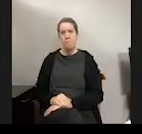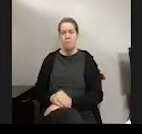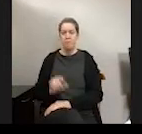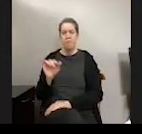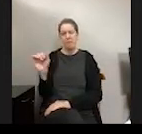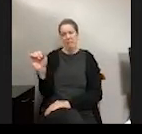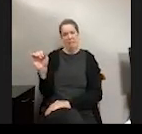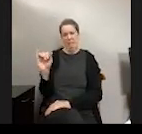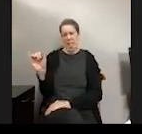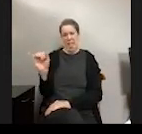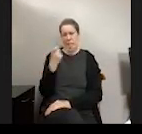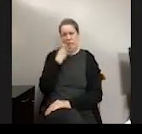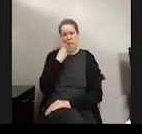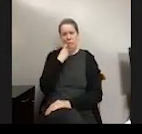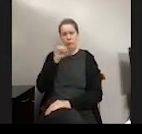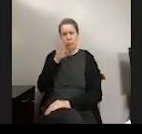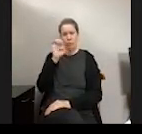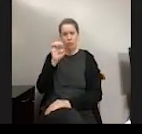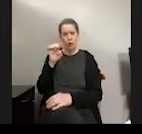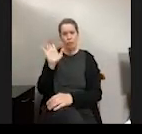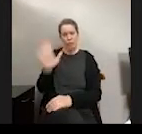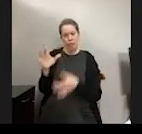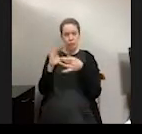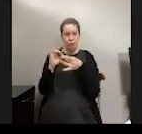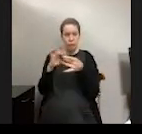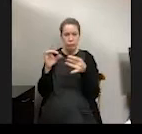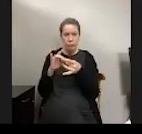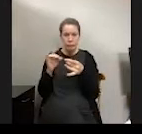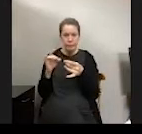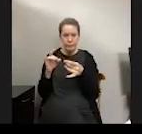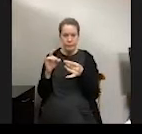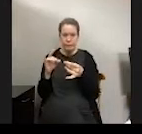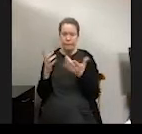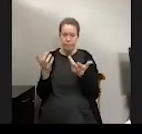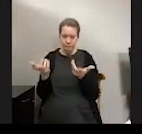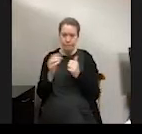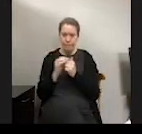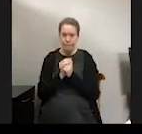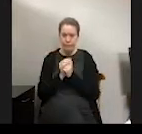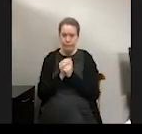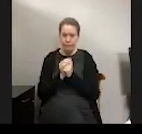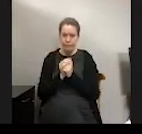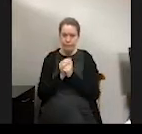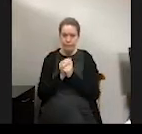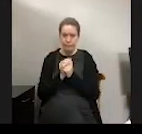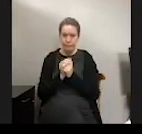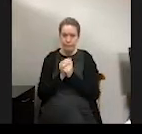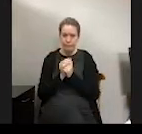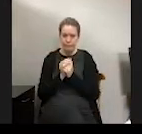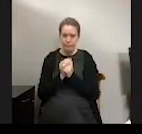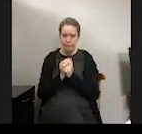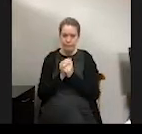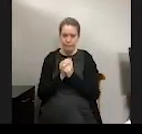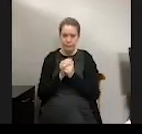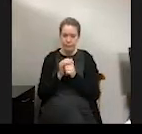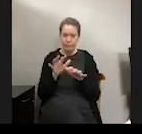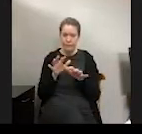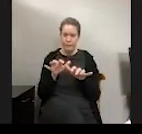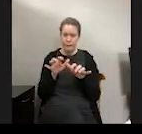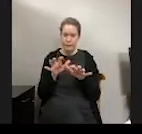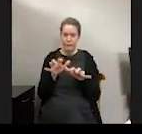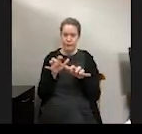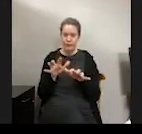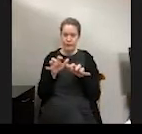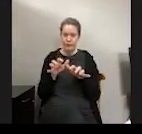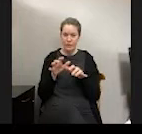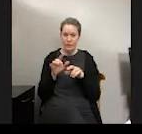The same as Joe, and in some cases, you know, very much with Joe, because I've had